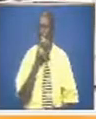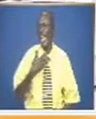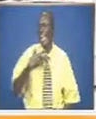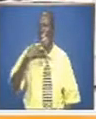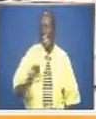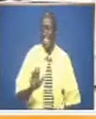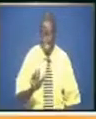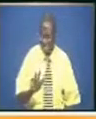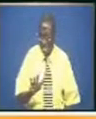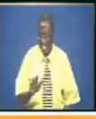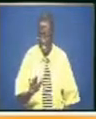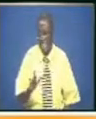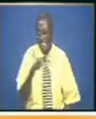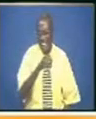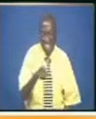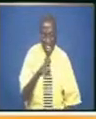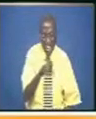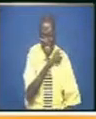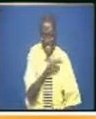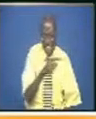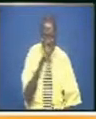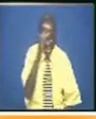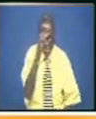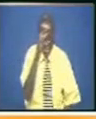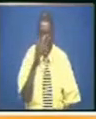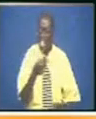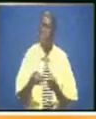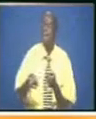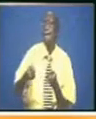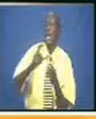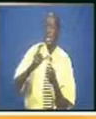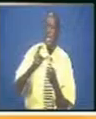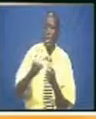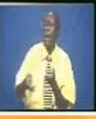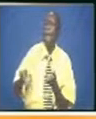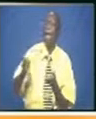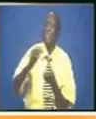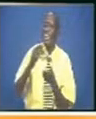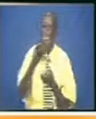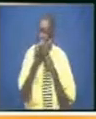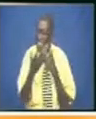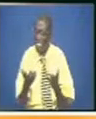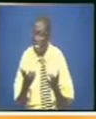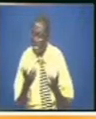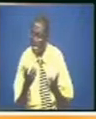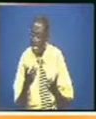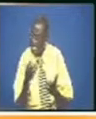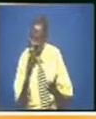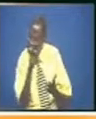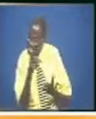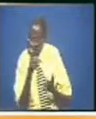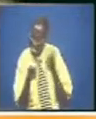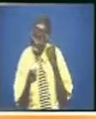that is vigilance. Vigilance for everybody, isn't it? Then he said, this is all joining in Nyumba Kumi. But he later came